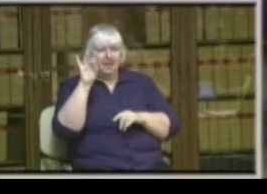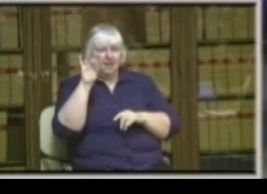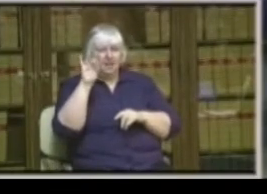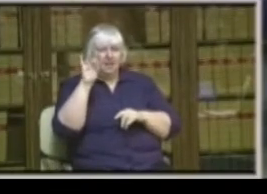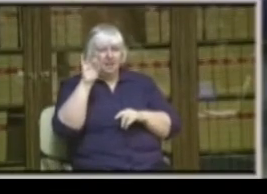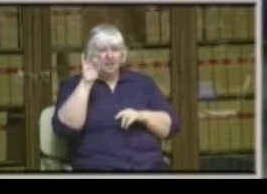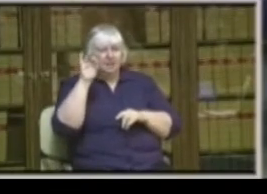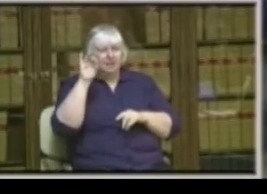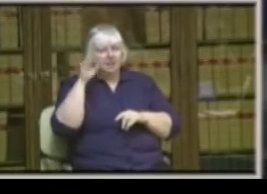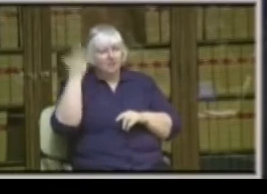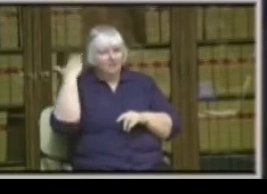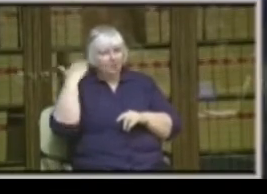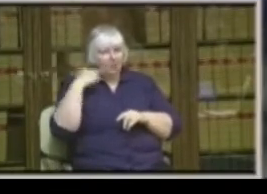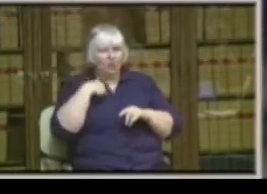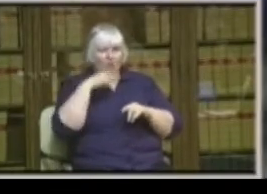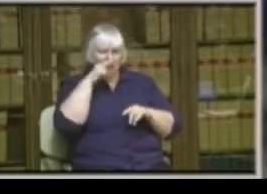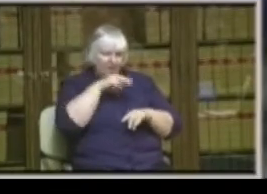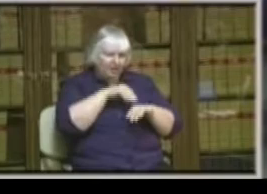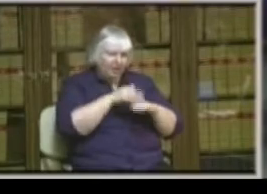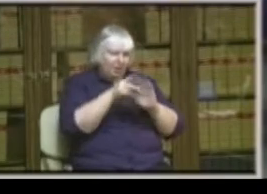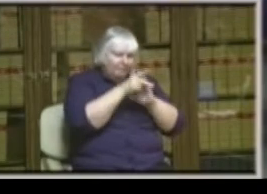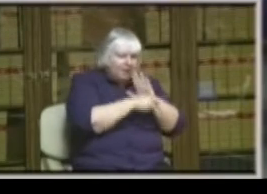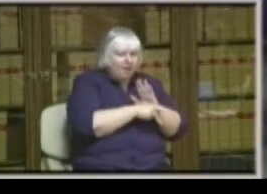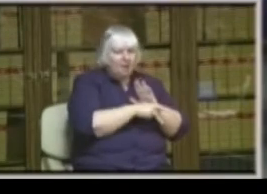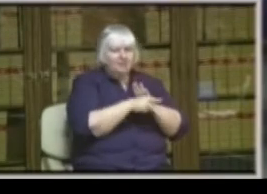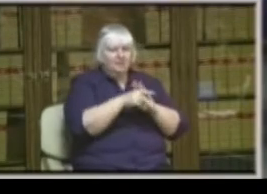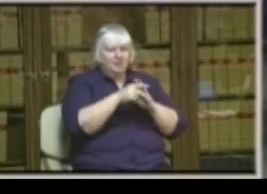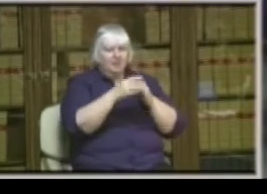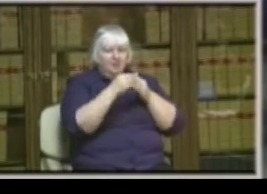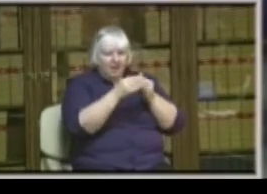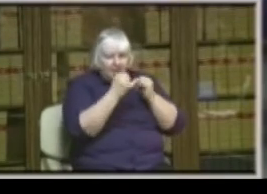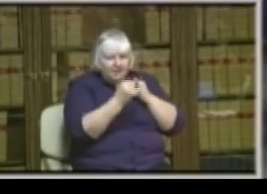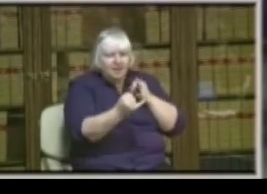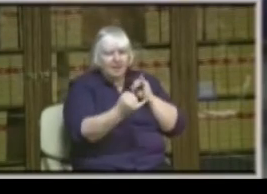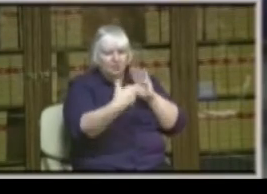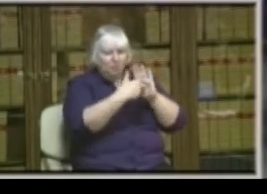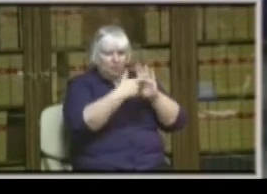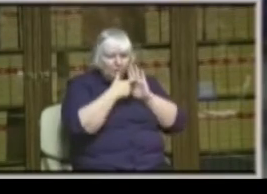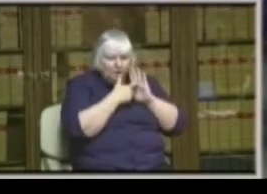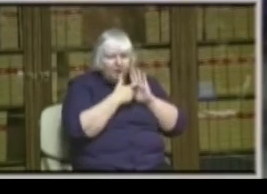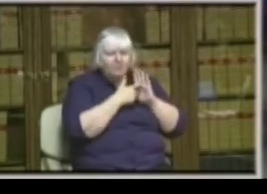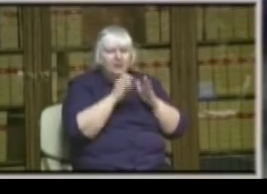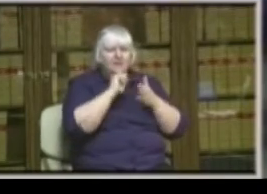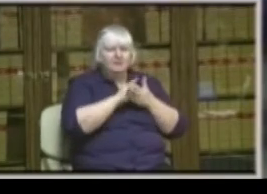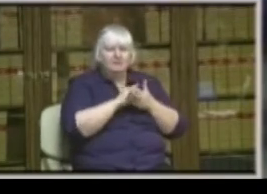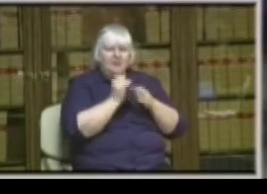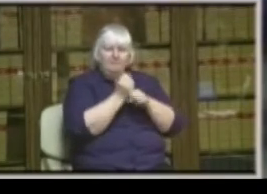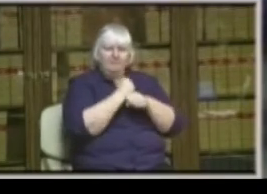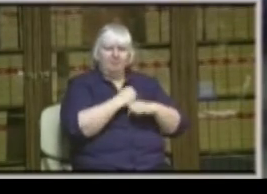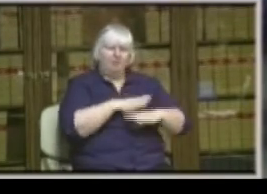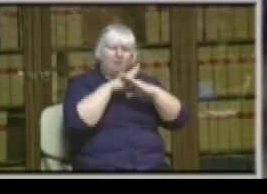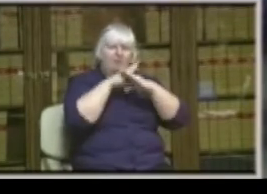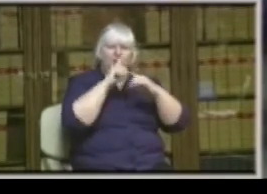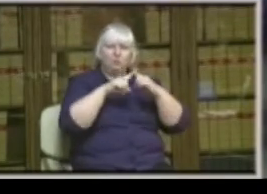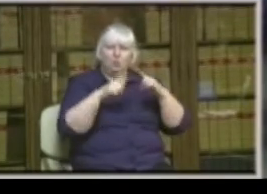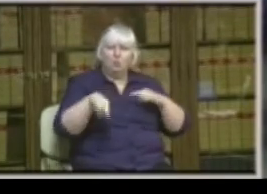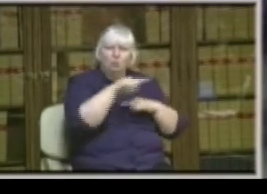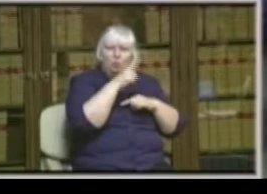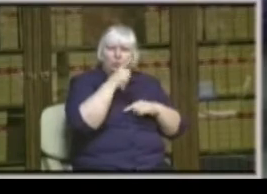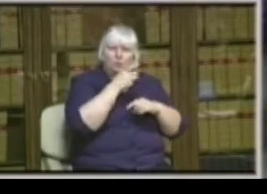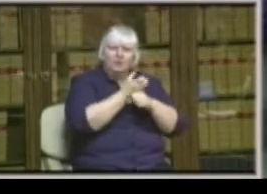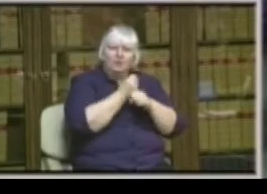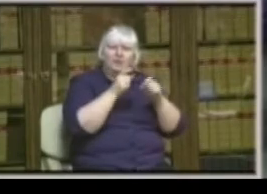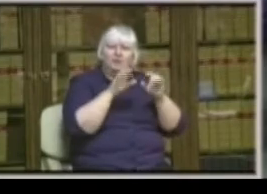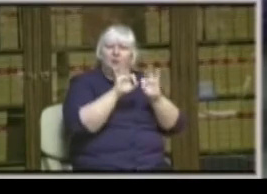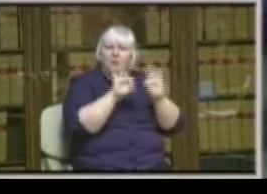see, are there policies, are there guidelines, are there requirements that serve as a hindrance to students receiving the diploma